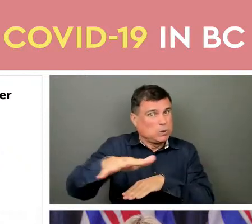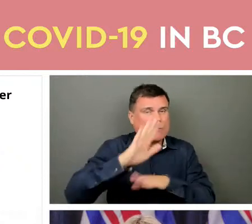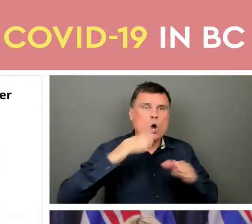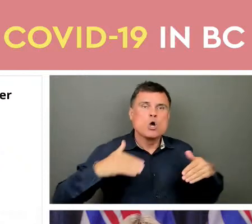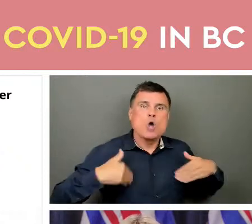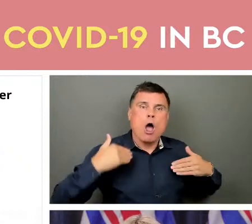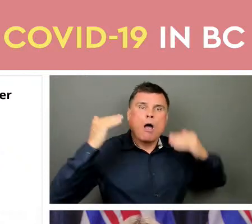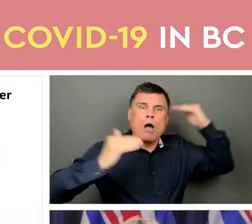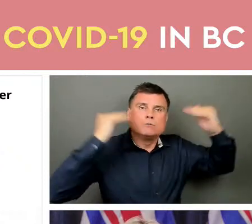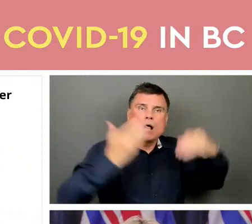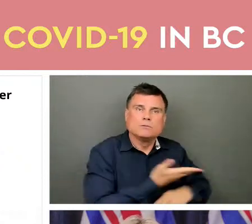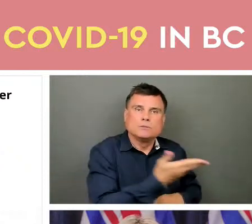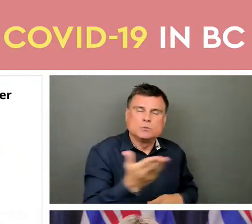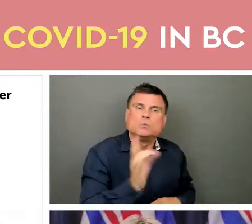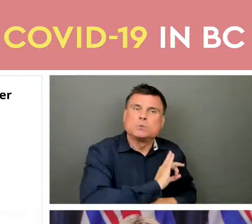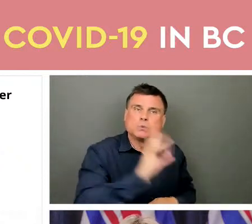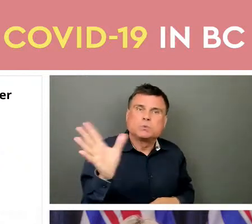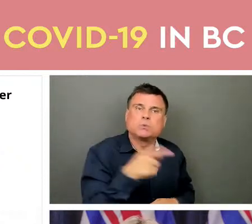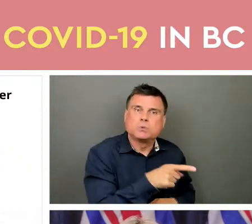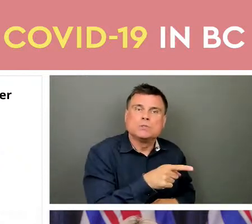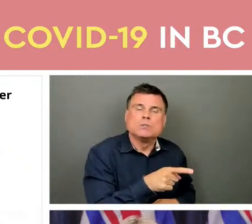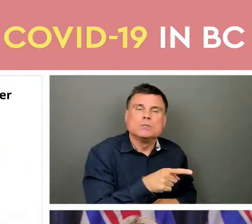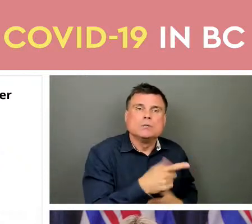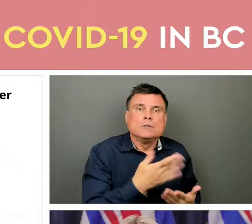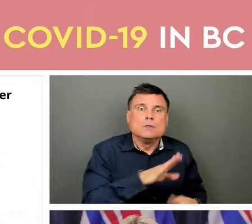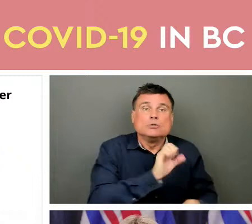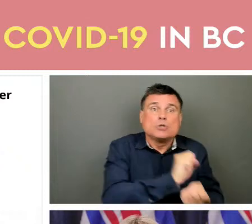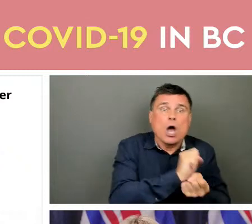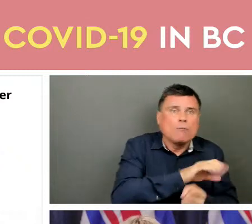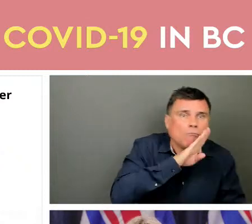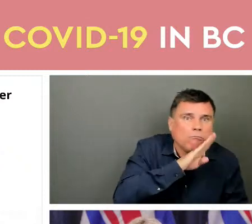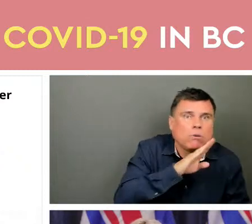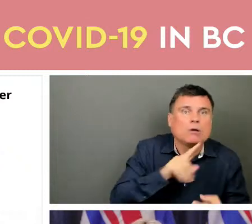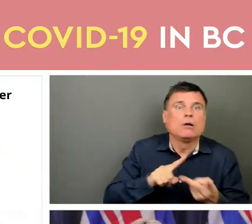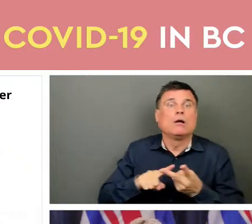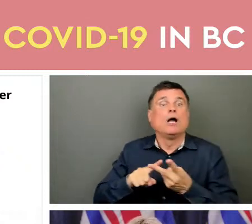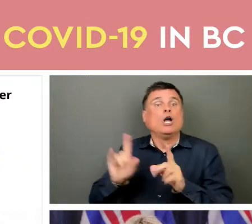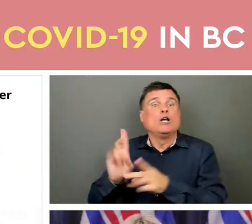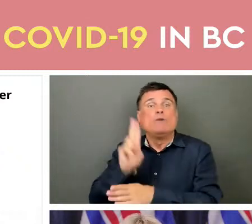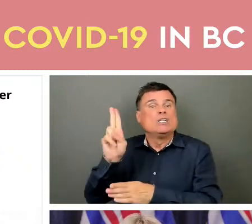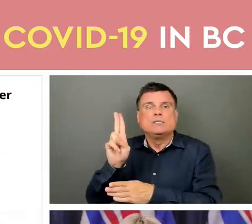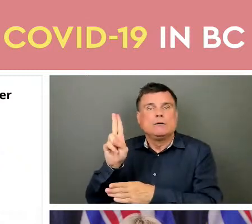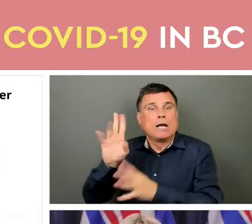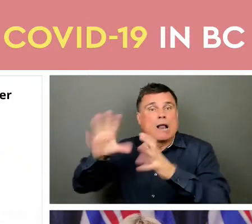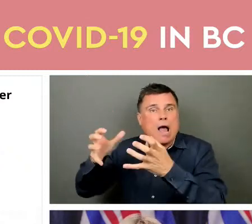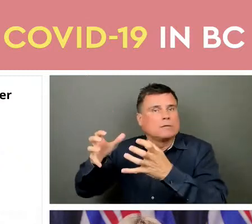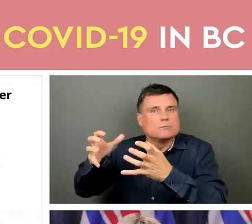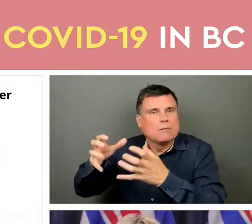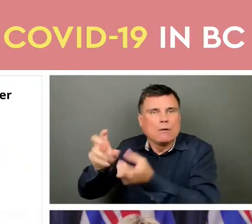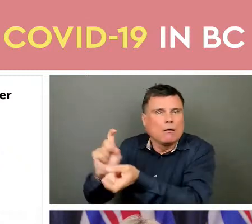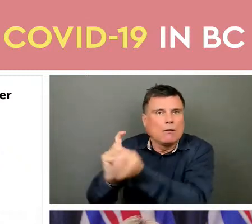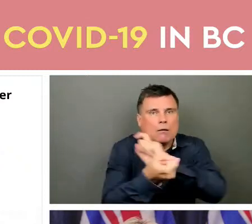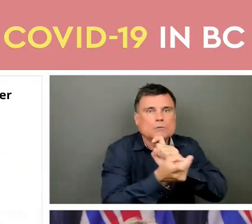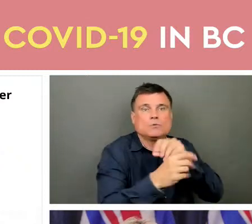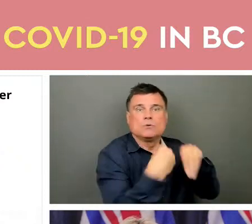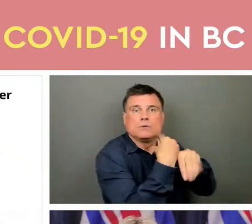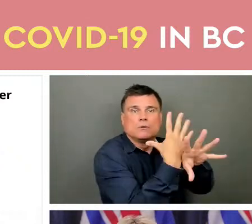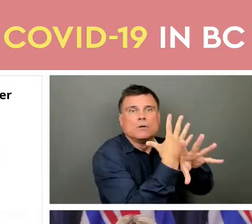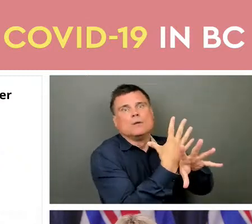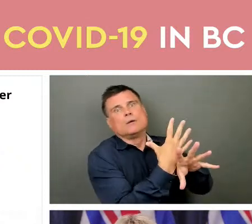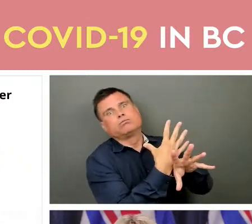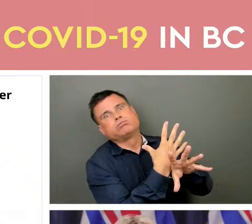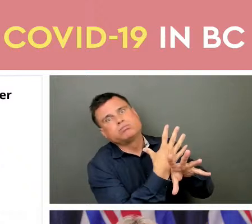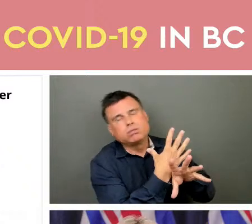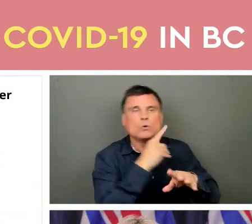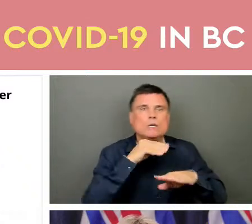difficulties, whether it's been trying to go to first year of university online. And so we've been putting a lot of time and effort into making sure that we can